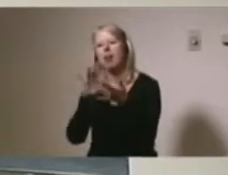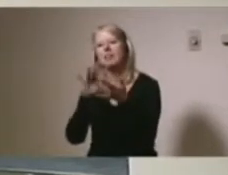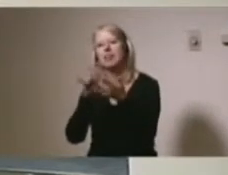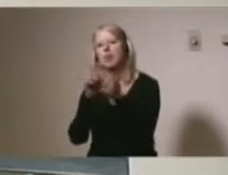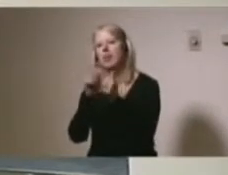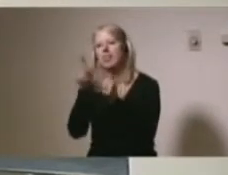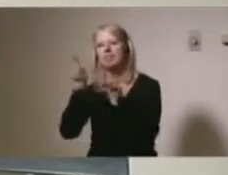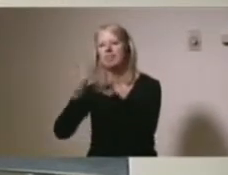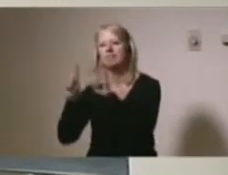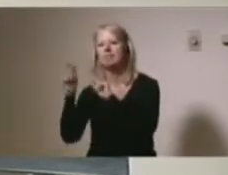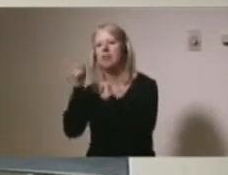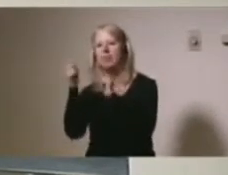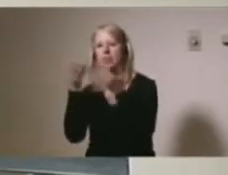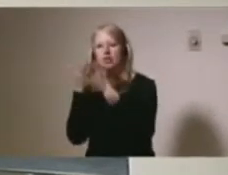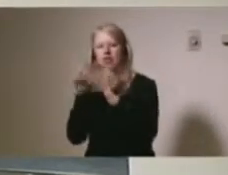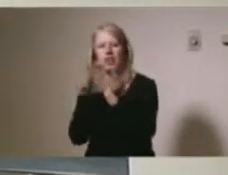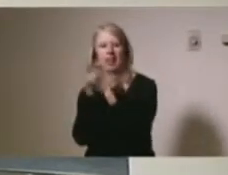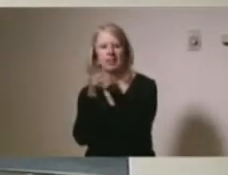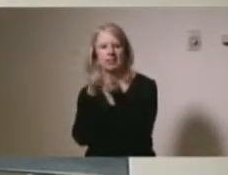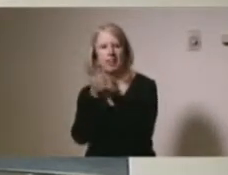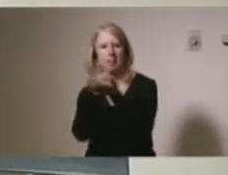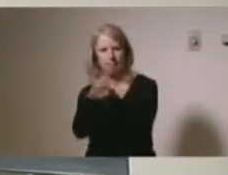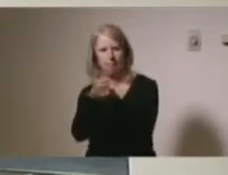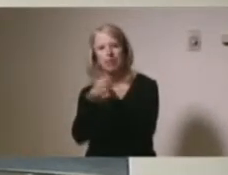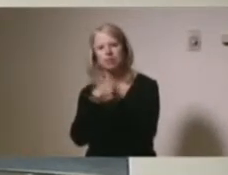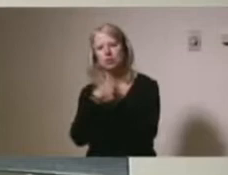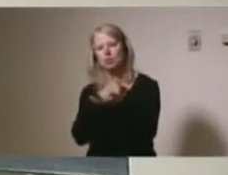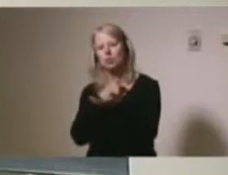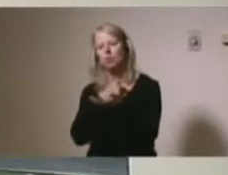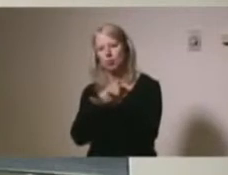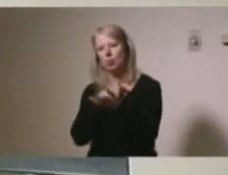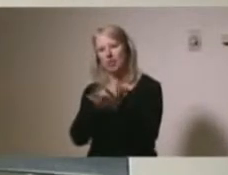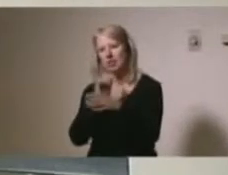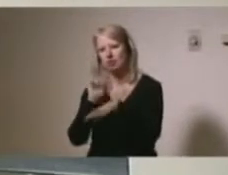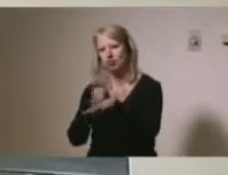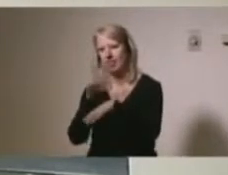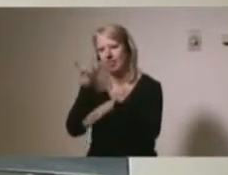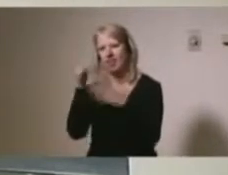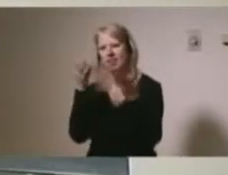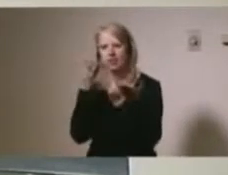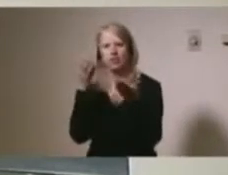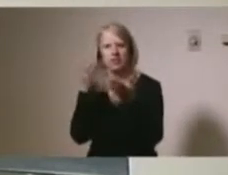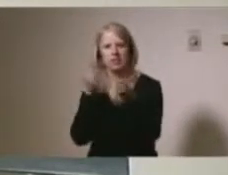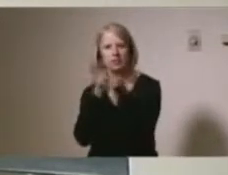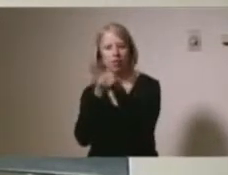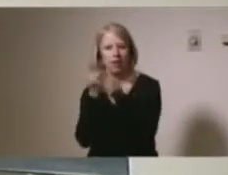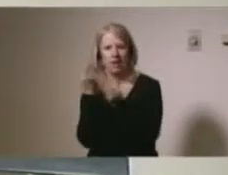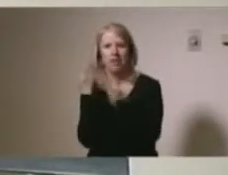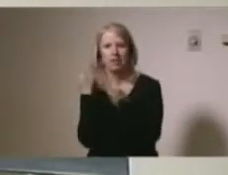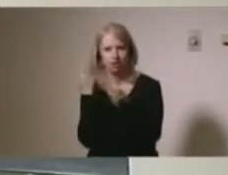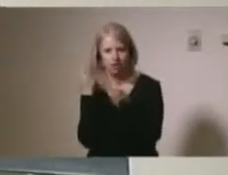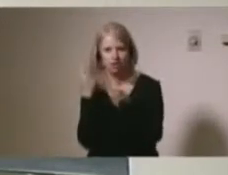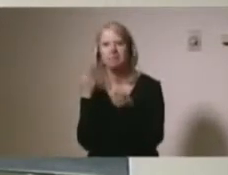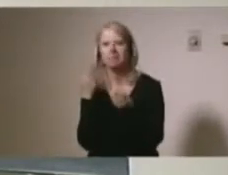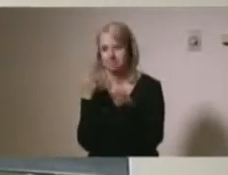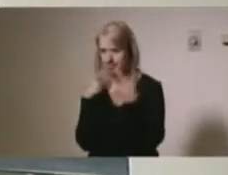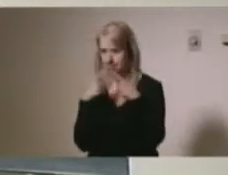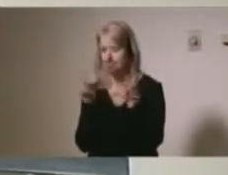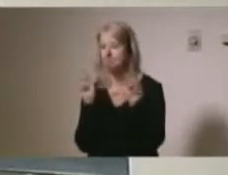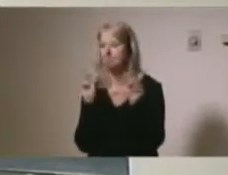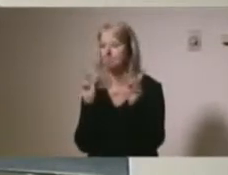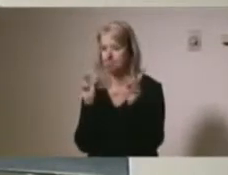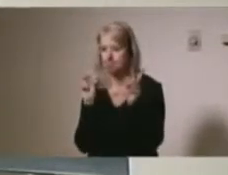government services that can help them. So we created this service Support last year. It's already working,